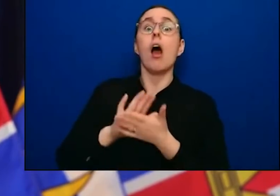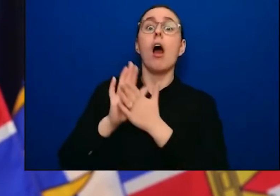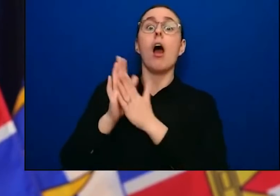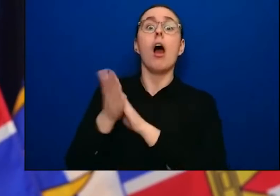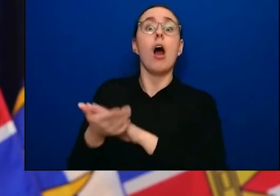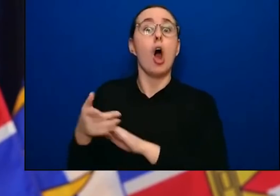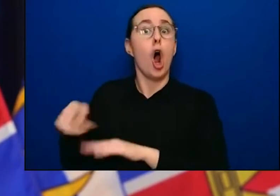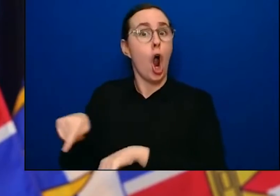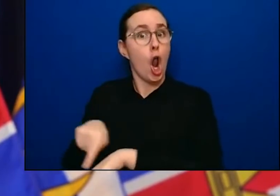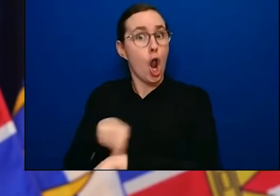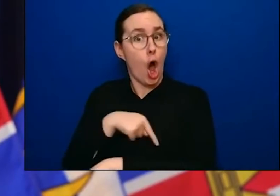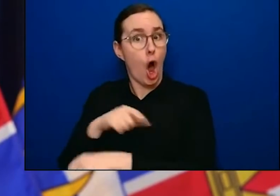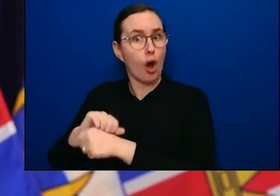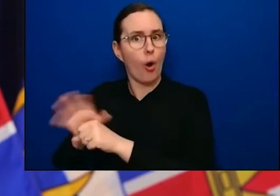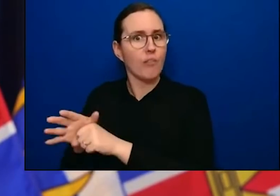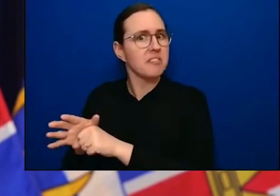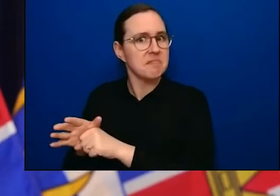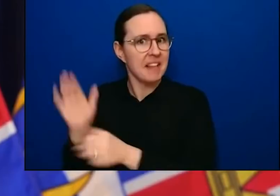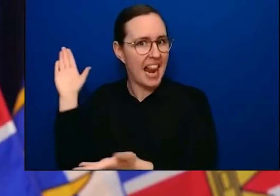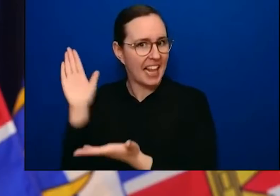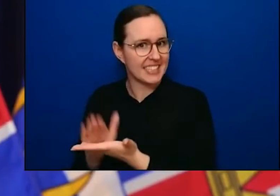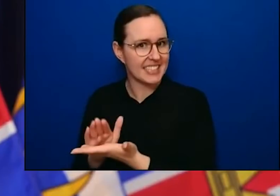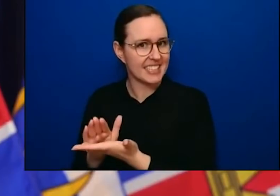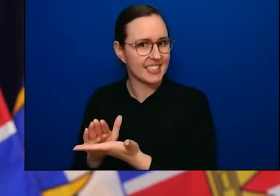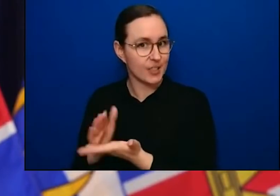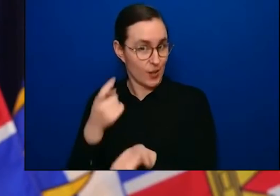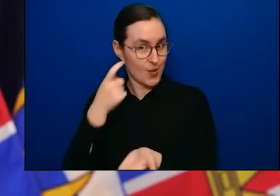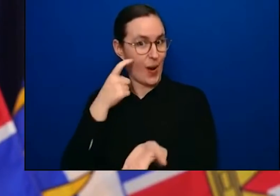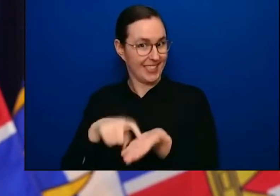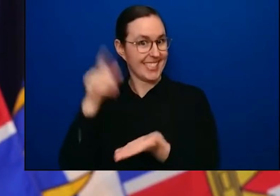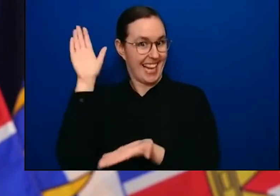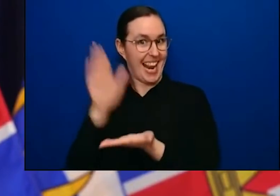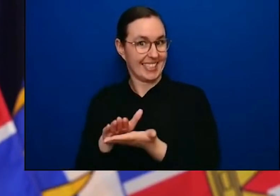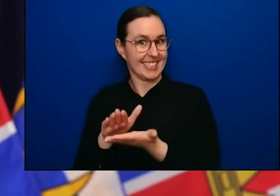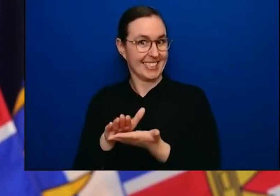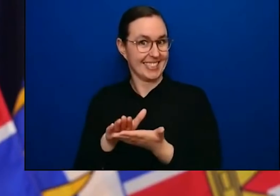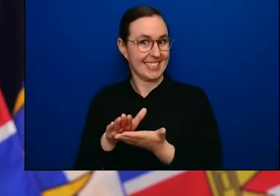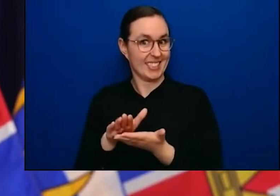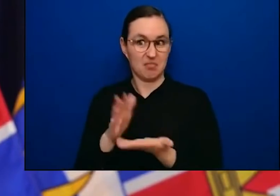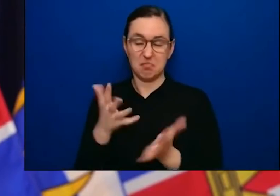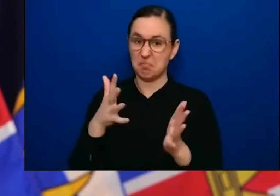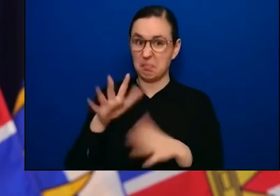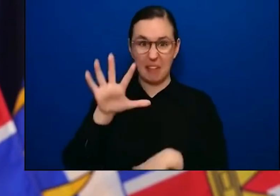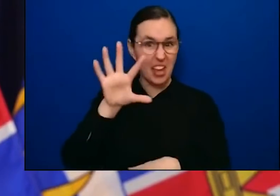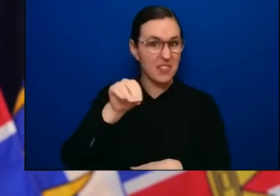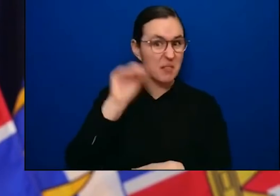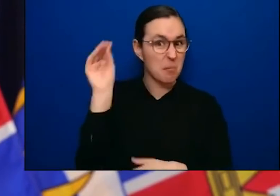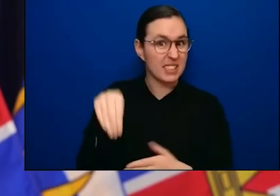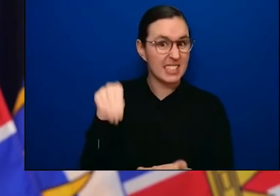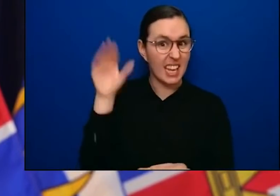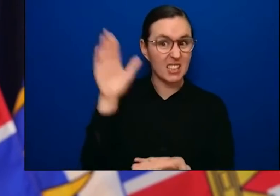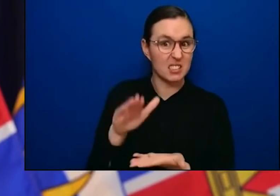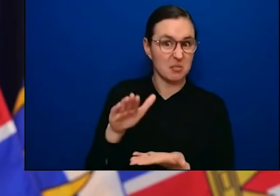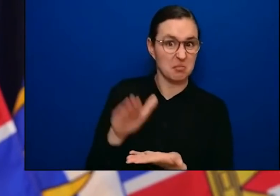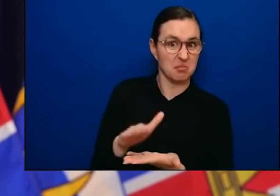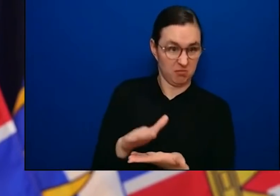Much more, 50% at least, but considerably lower. So that's good news, and that goes